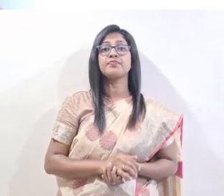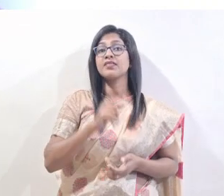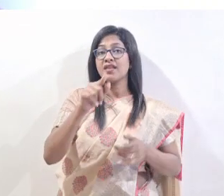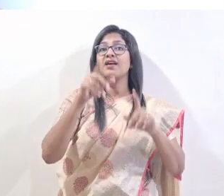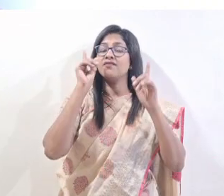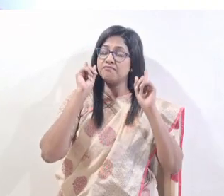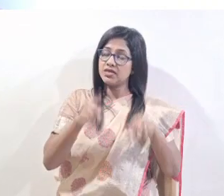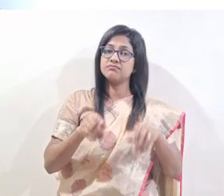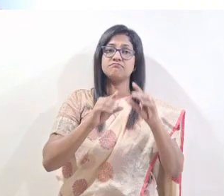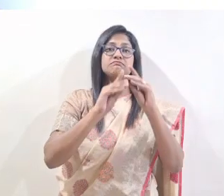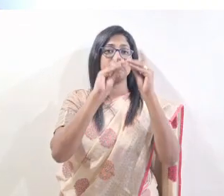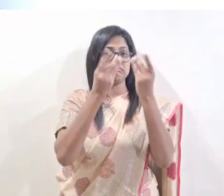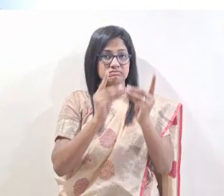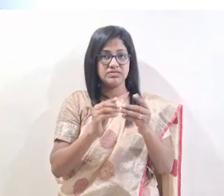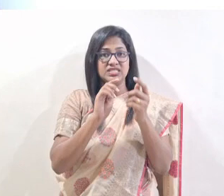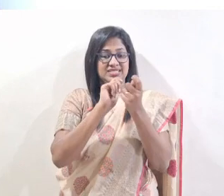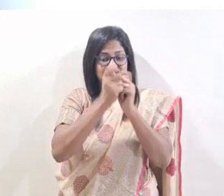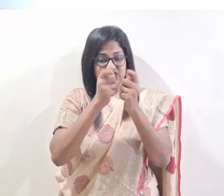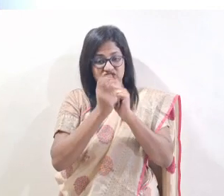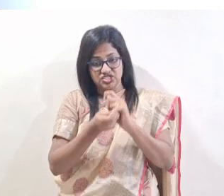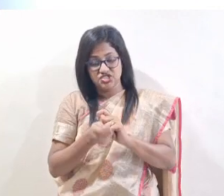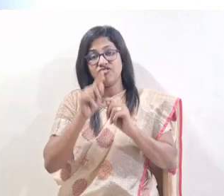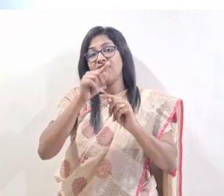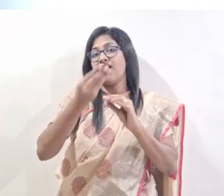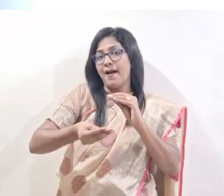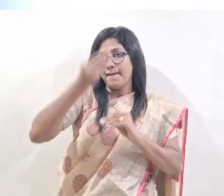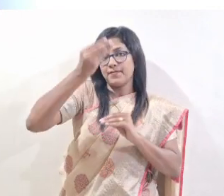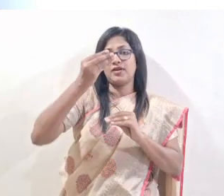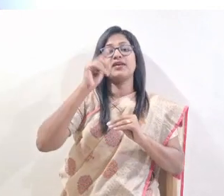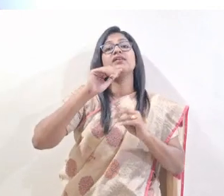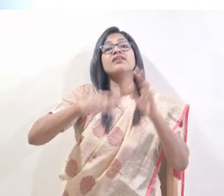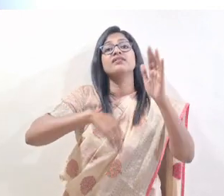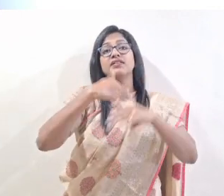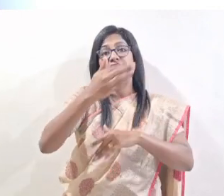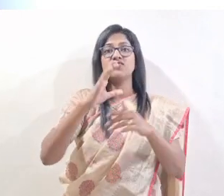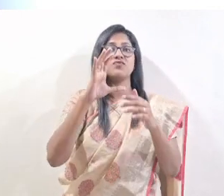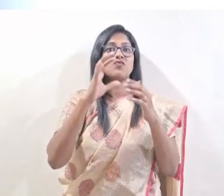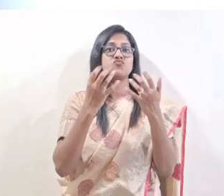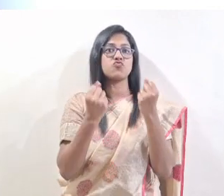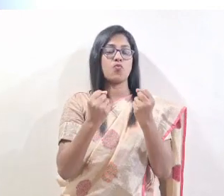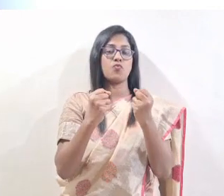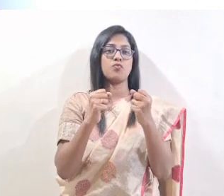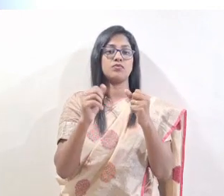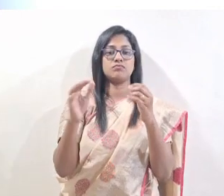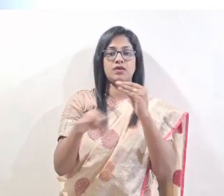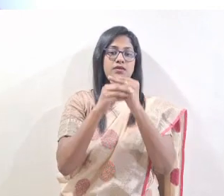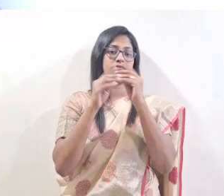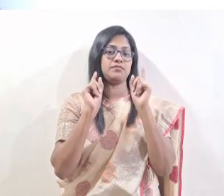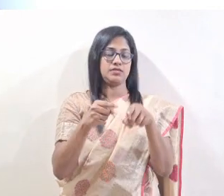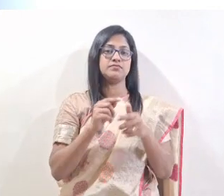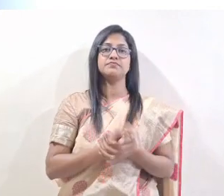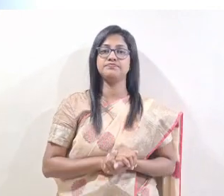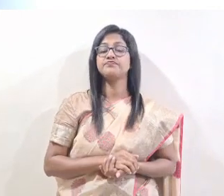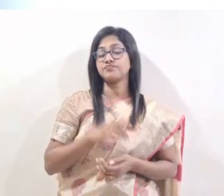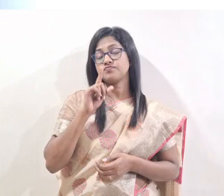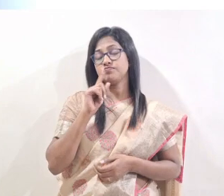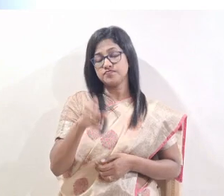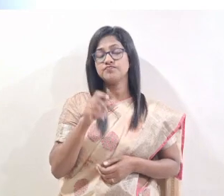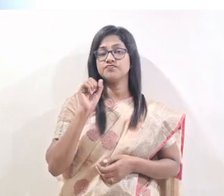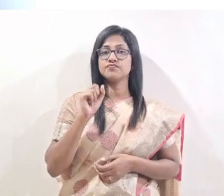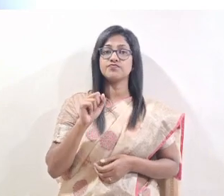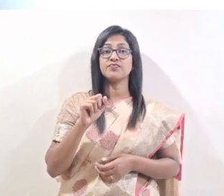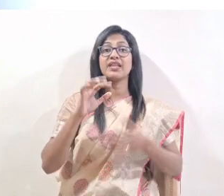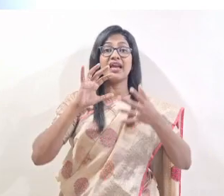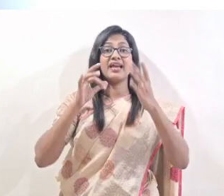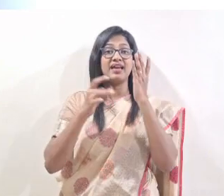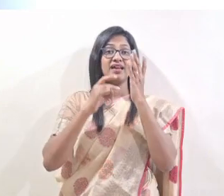be modified, they have to be upgraded, and you have to move on to composites. Of